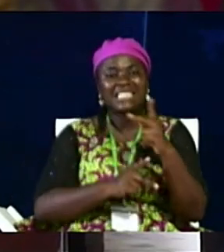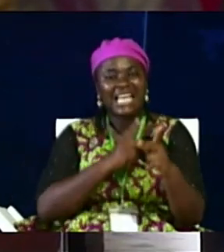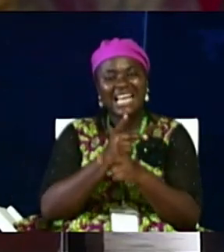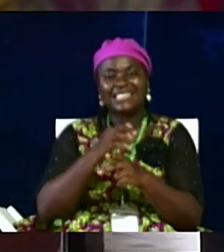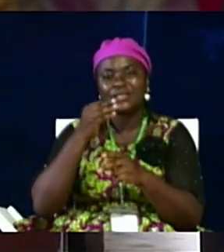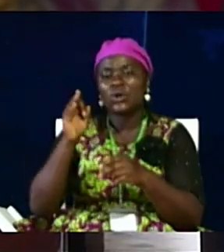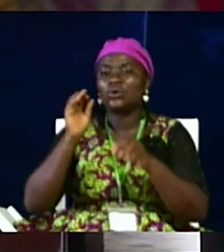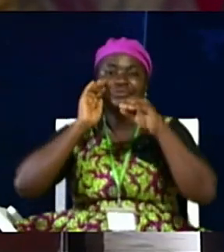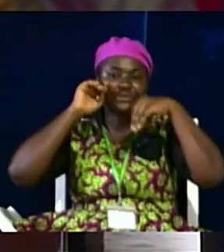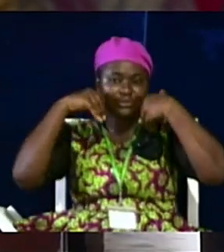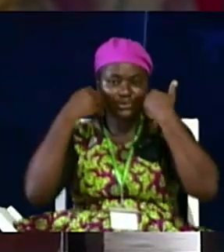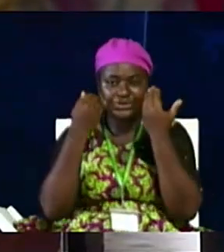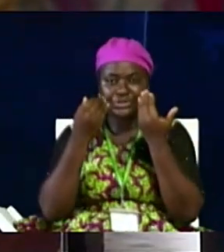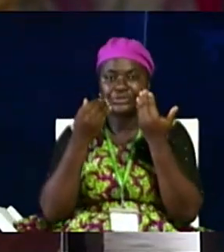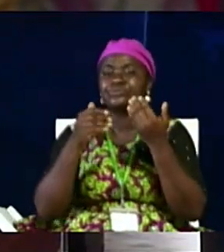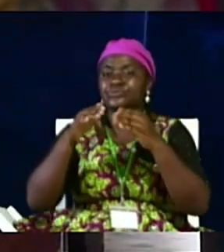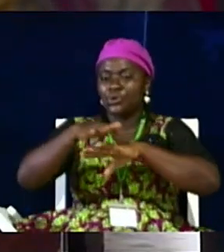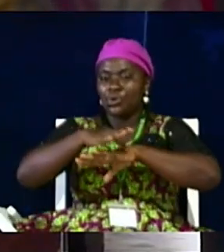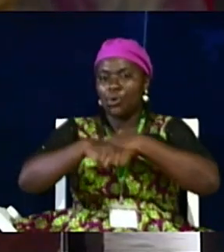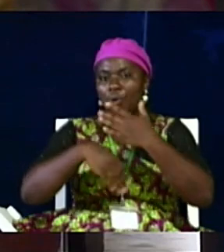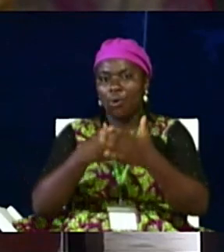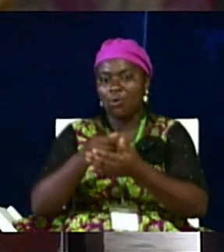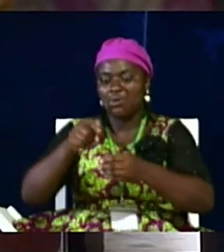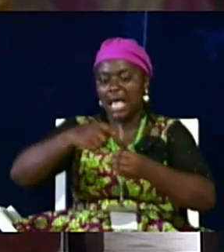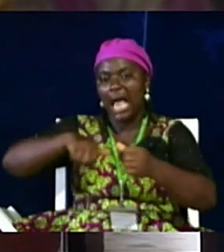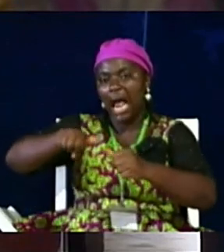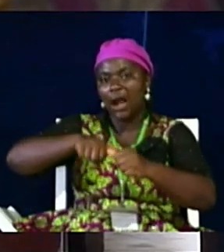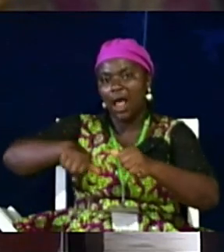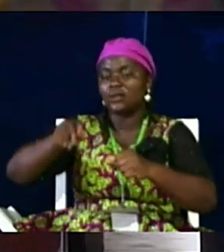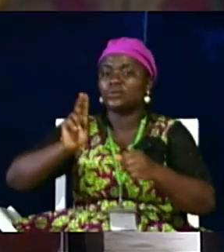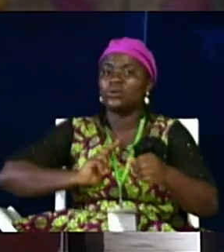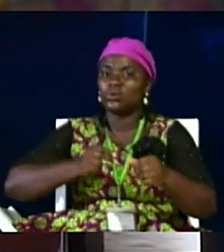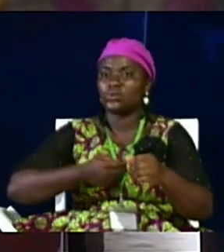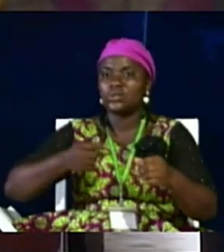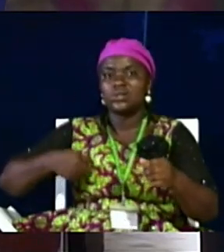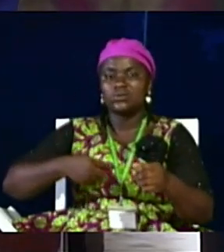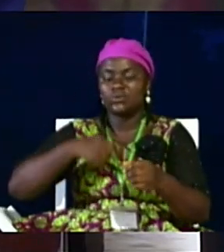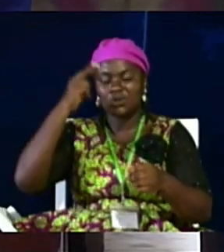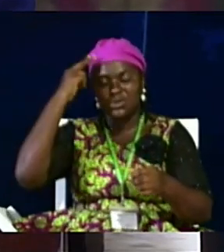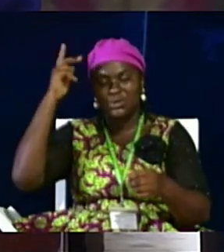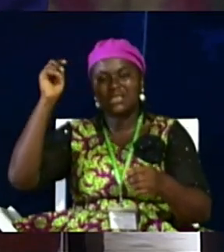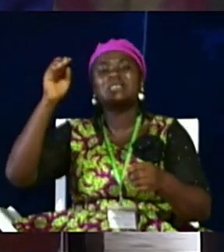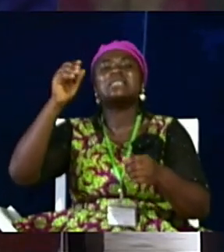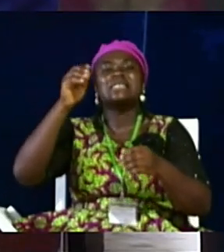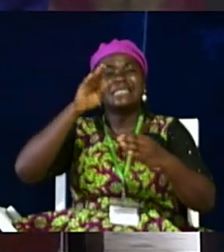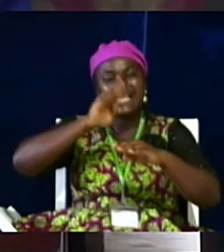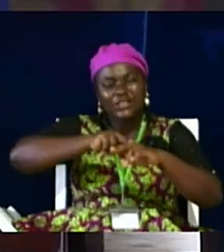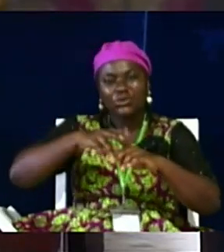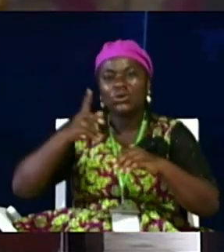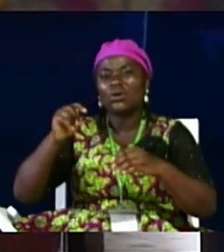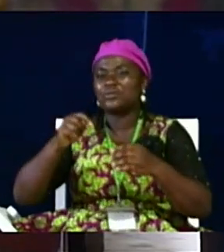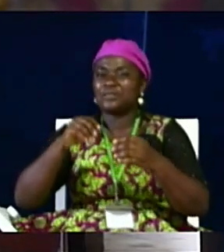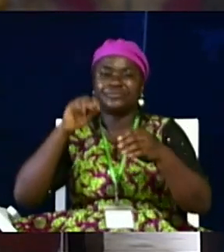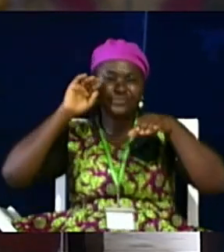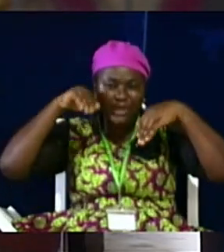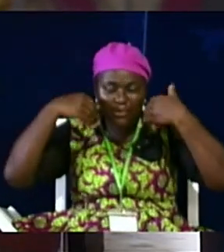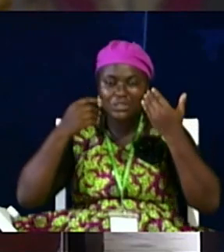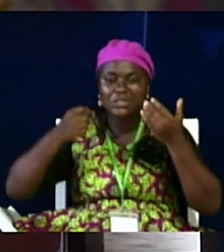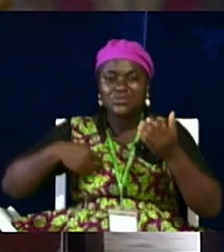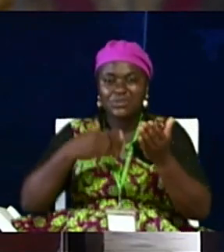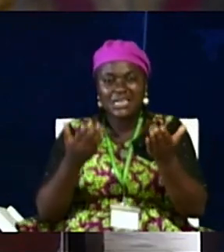reproaches all around us. We know the nature of the reproaches that we carry, that have come